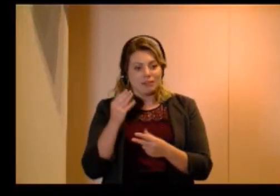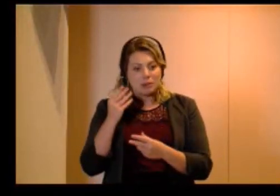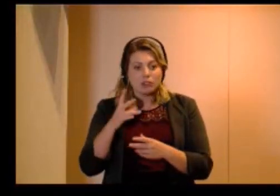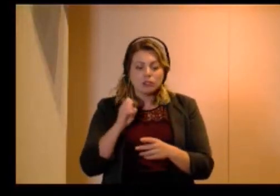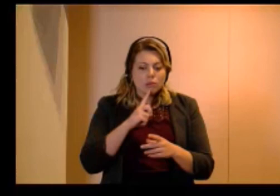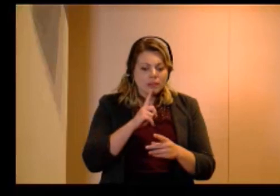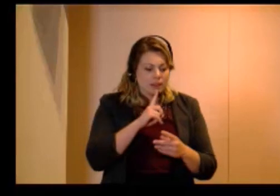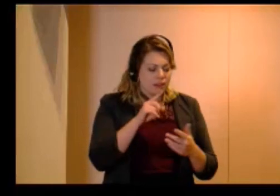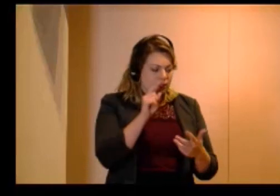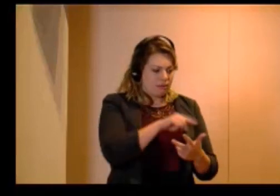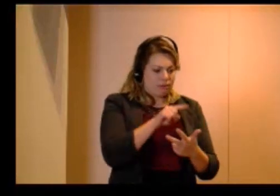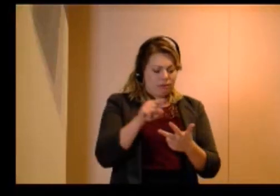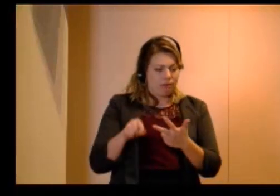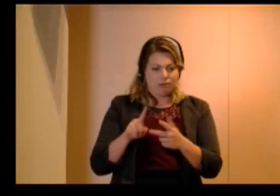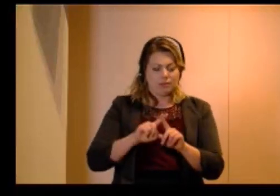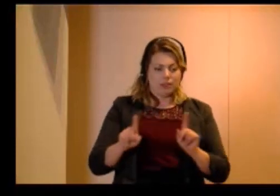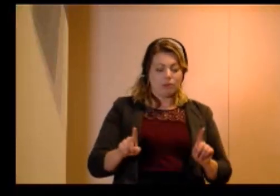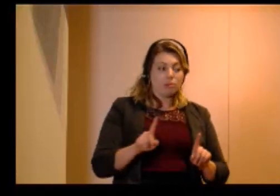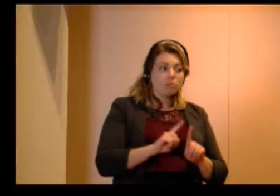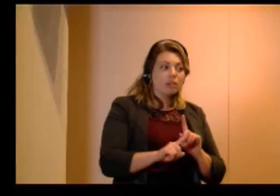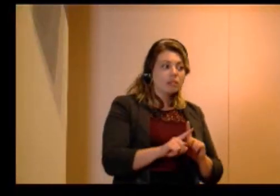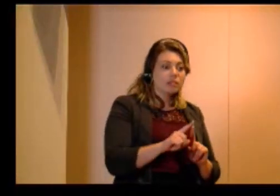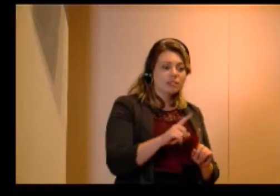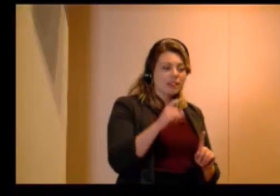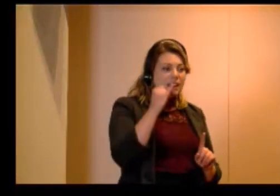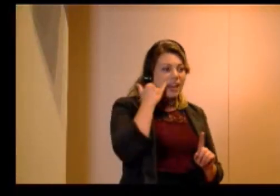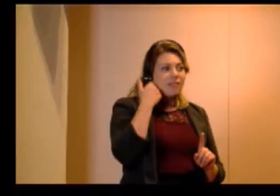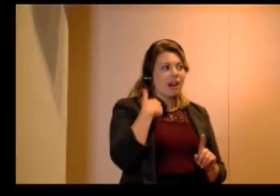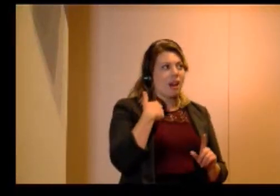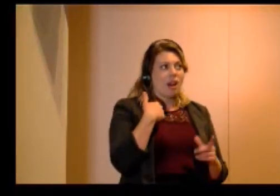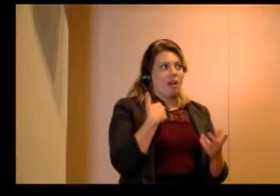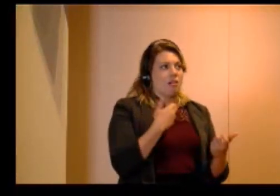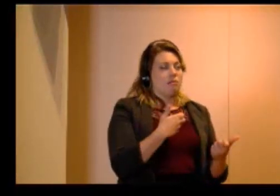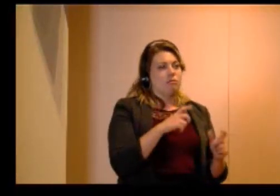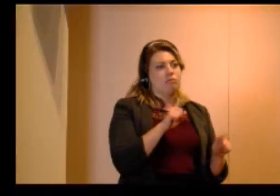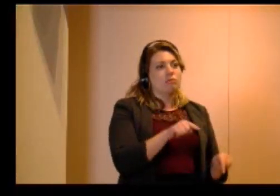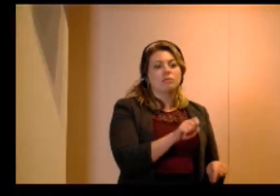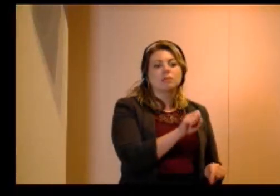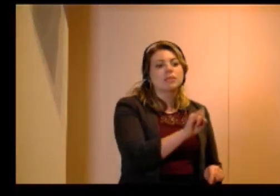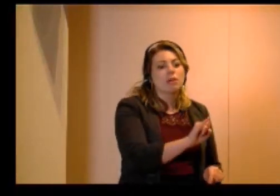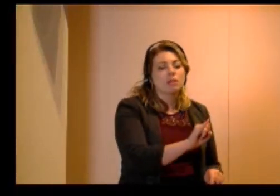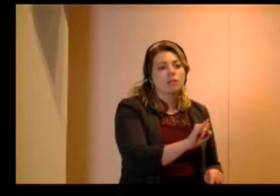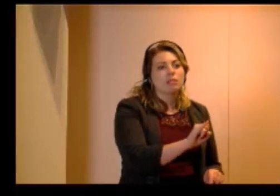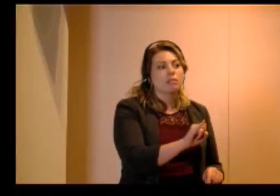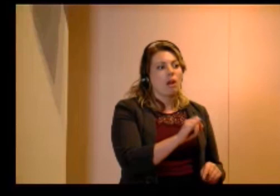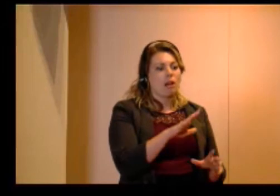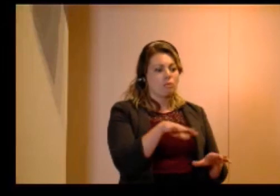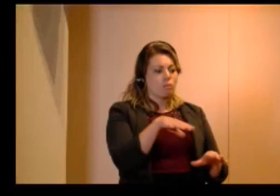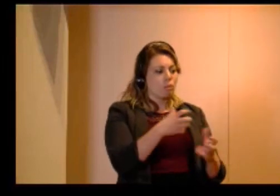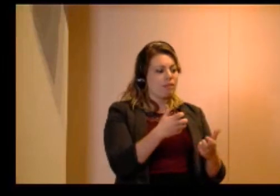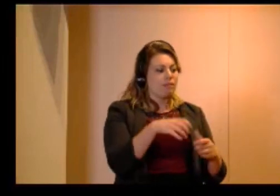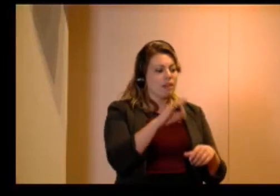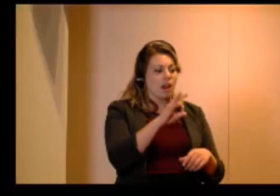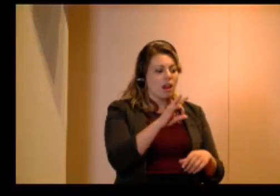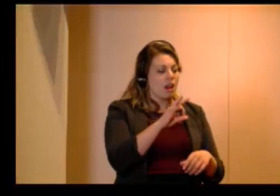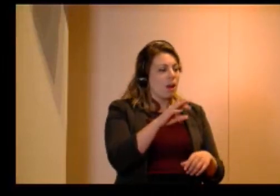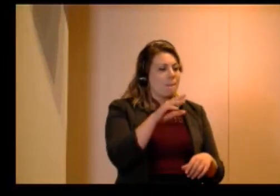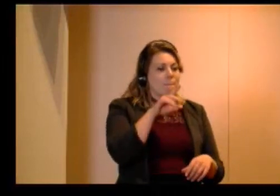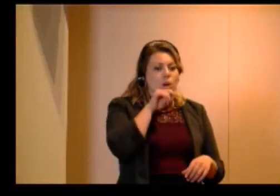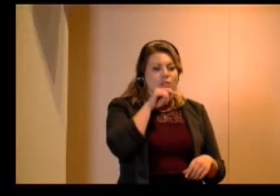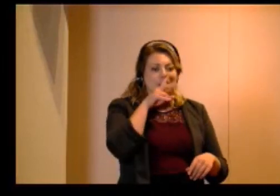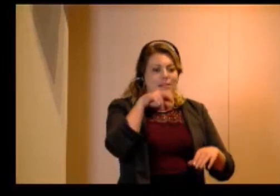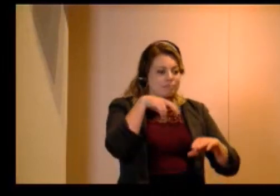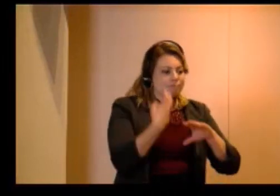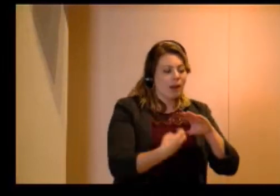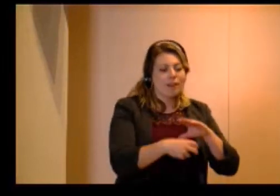that had to do with entering the water, and I wanted to go to the Smithsonian and find a bunch of birds that dive in the water, if we